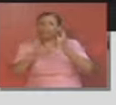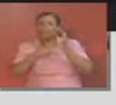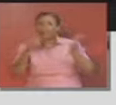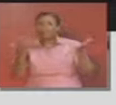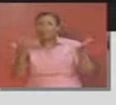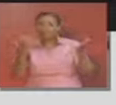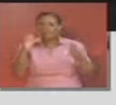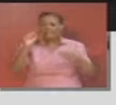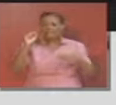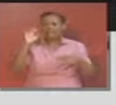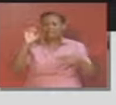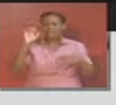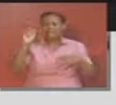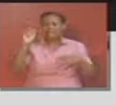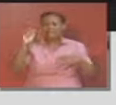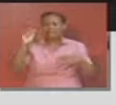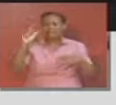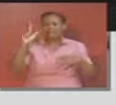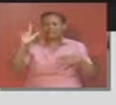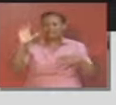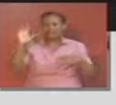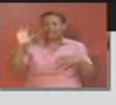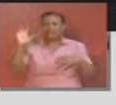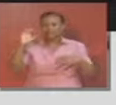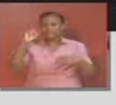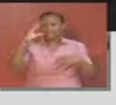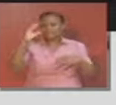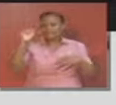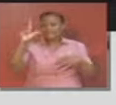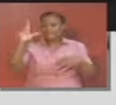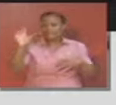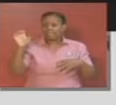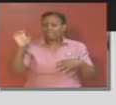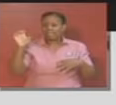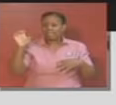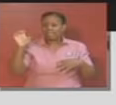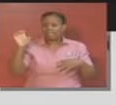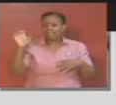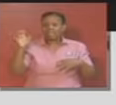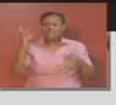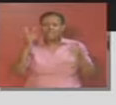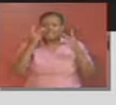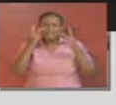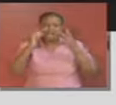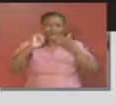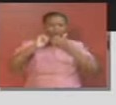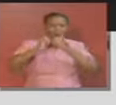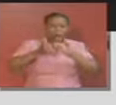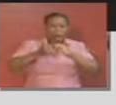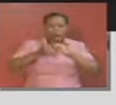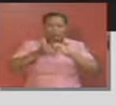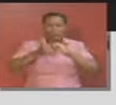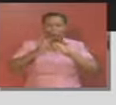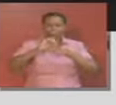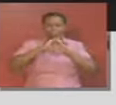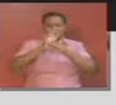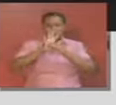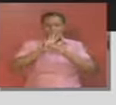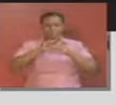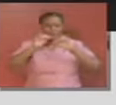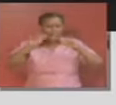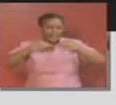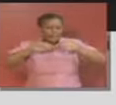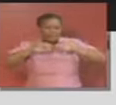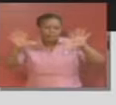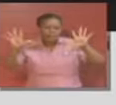this illness, this virus can spread itself. So the second red dot has 4 of those purple circles,